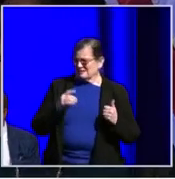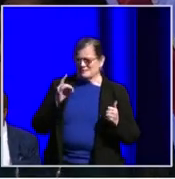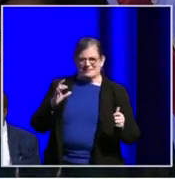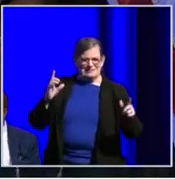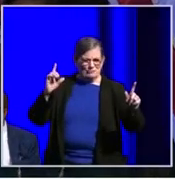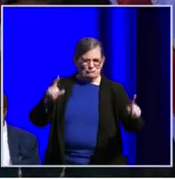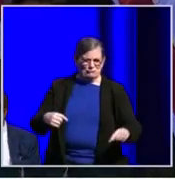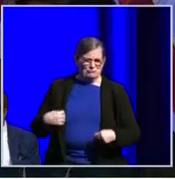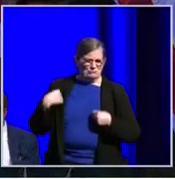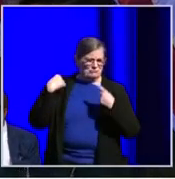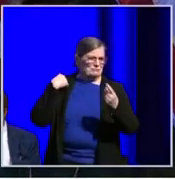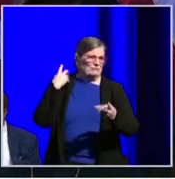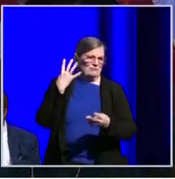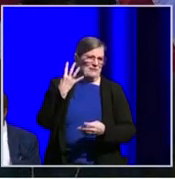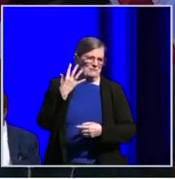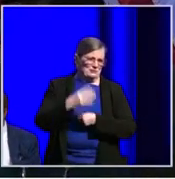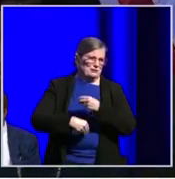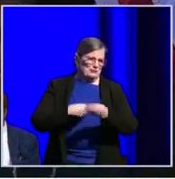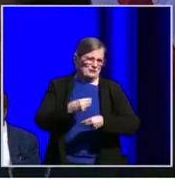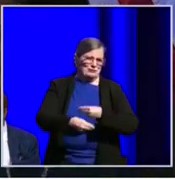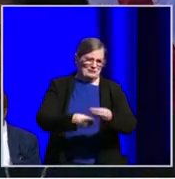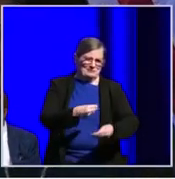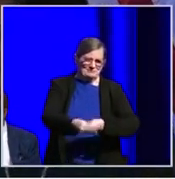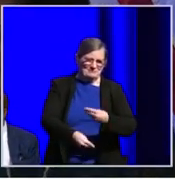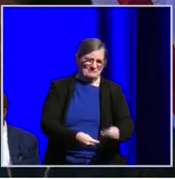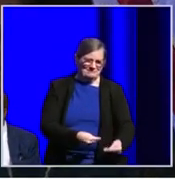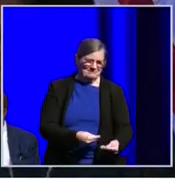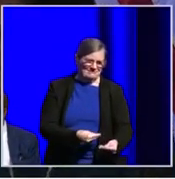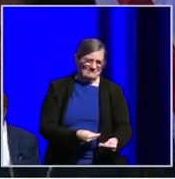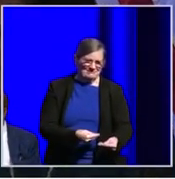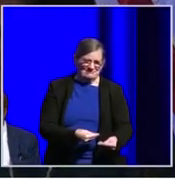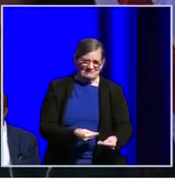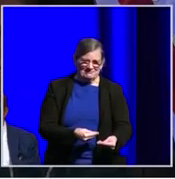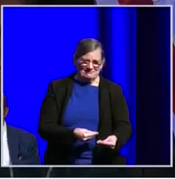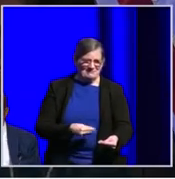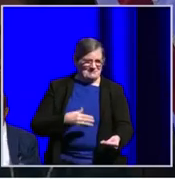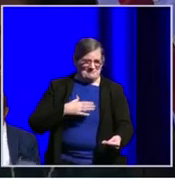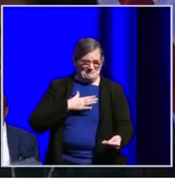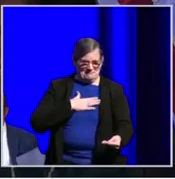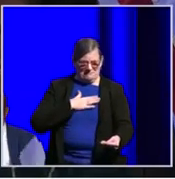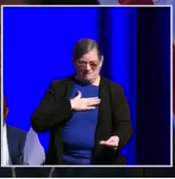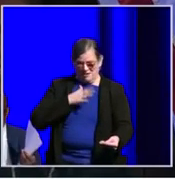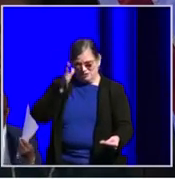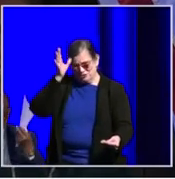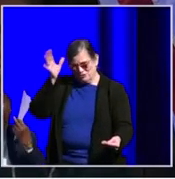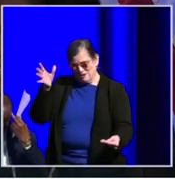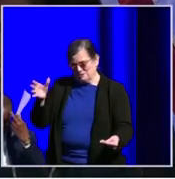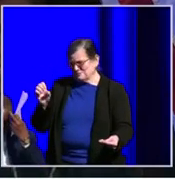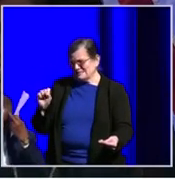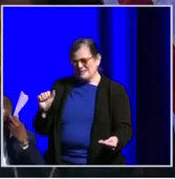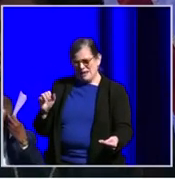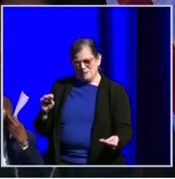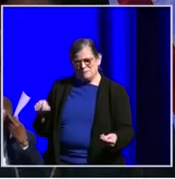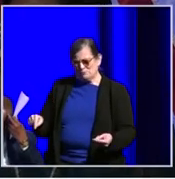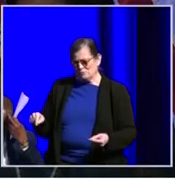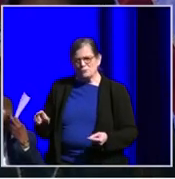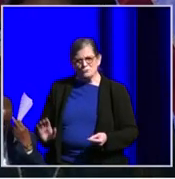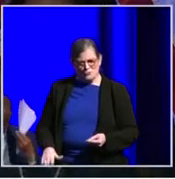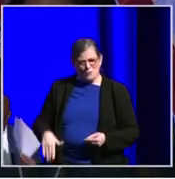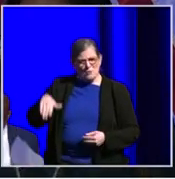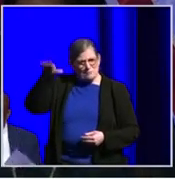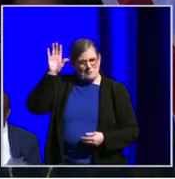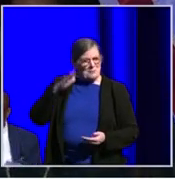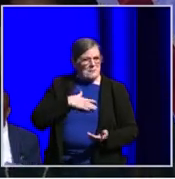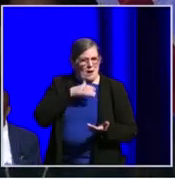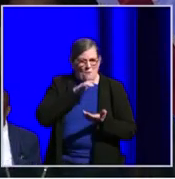here, as did her father, my grandfather, Sam. My wife, Mickey Simon, and I have been blessed to